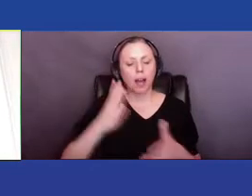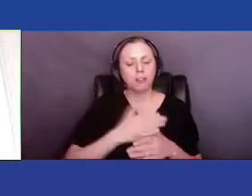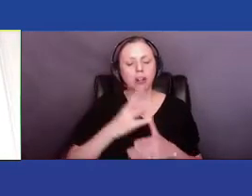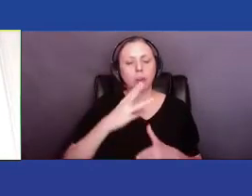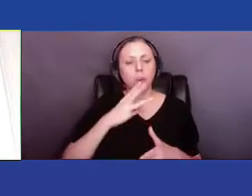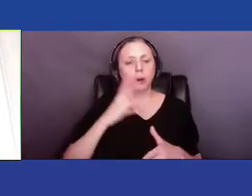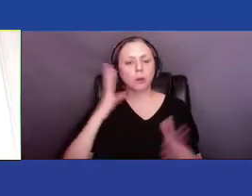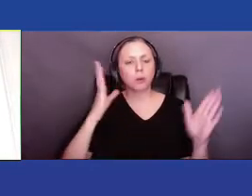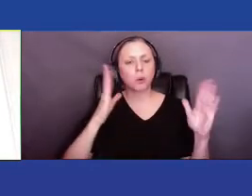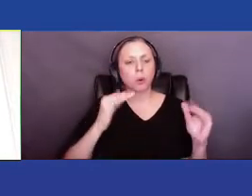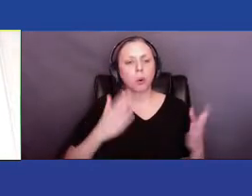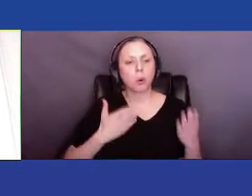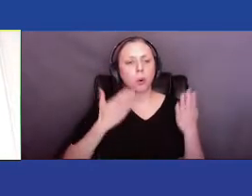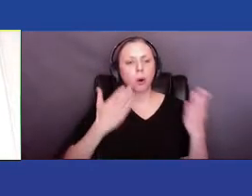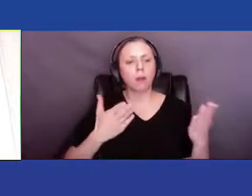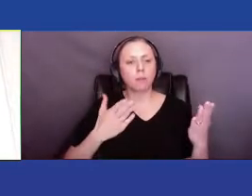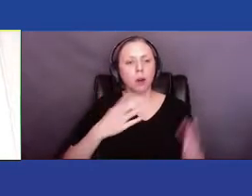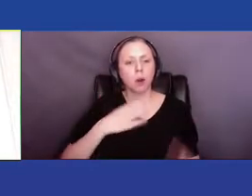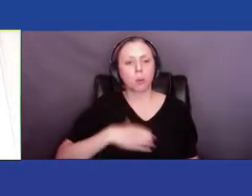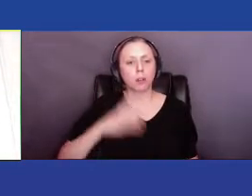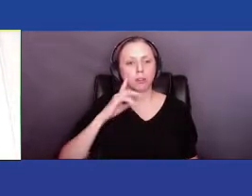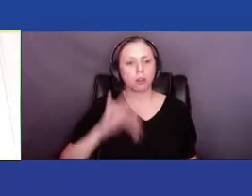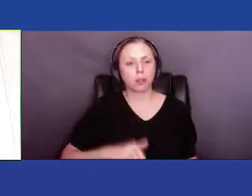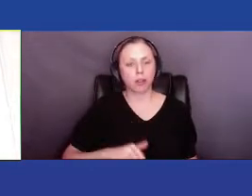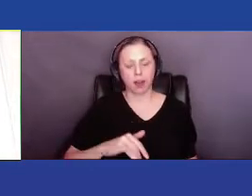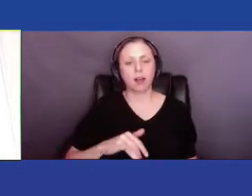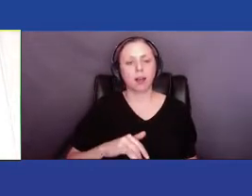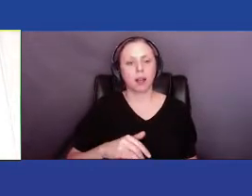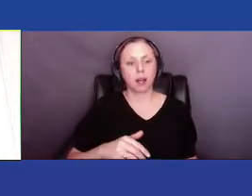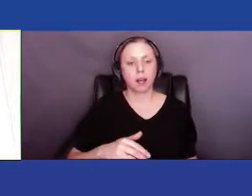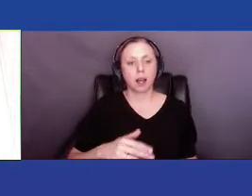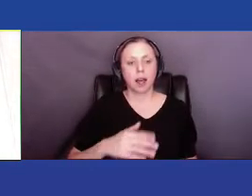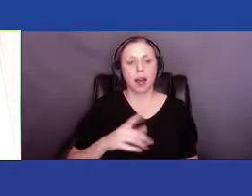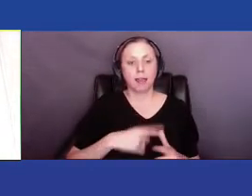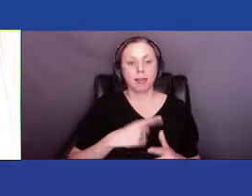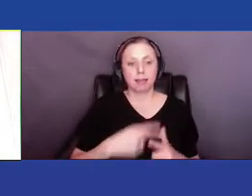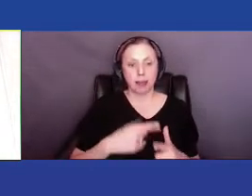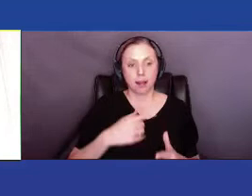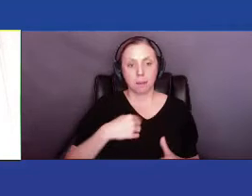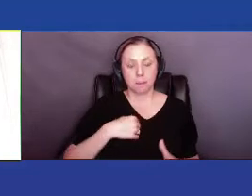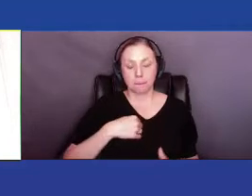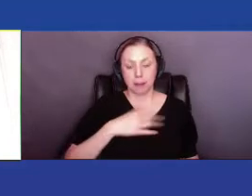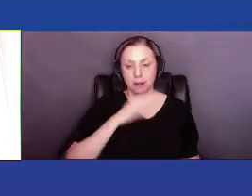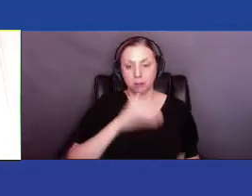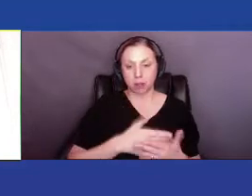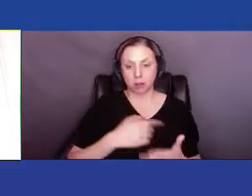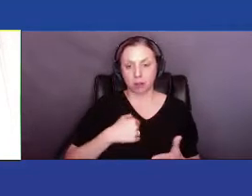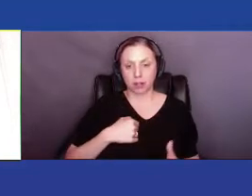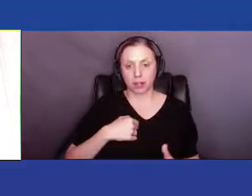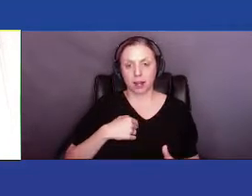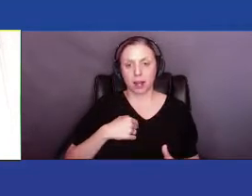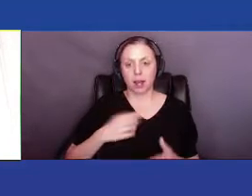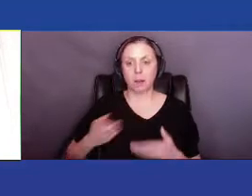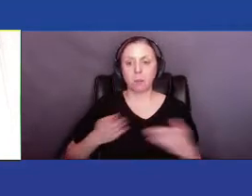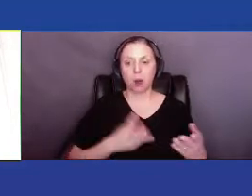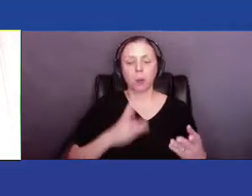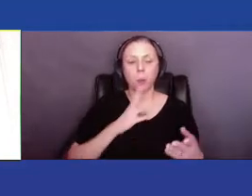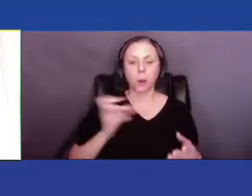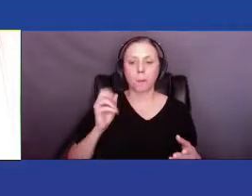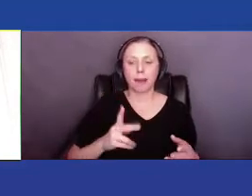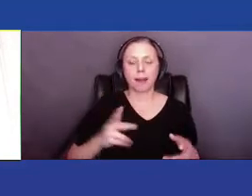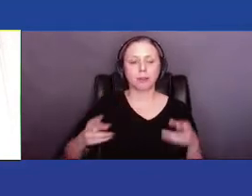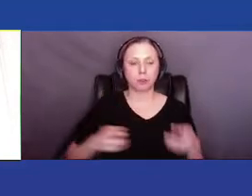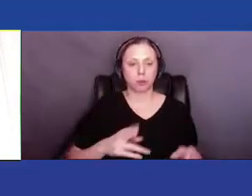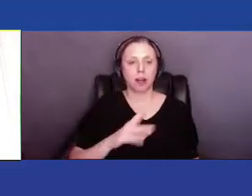slide. Before my daughter and I returned that water back to Gallows Bay, trying to really build in the connection between